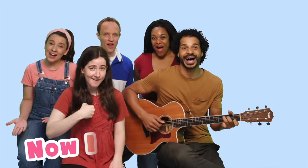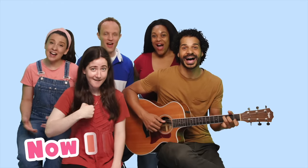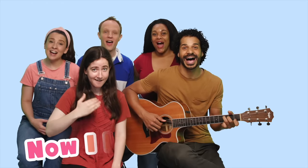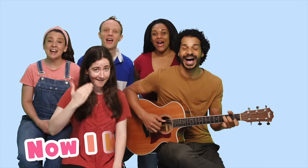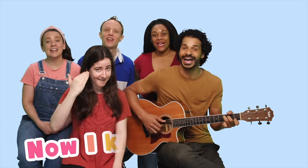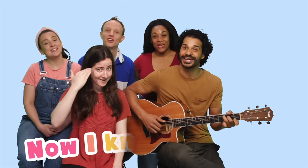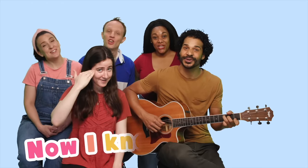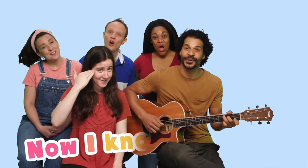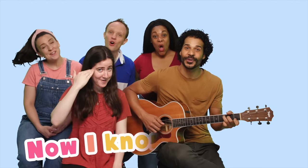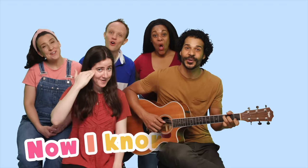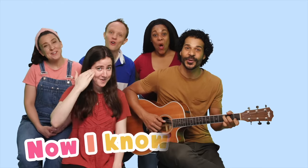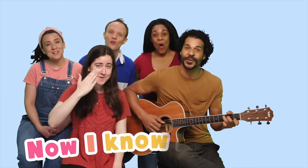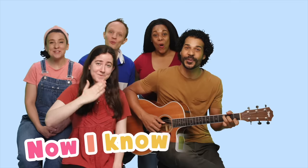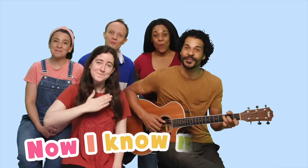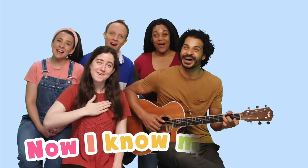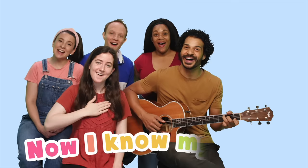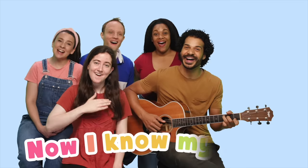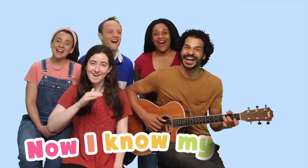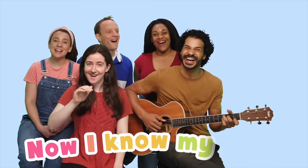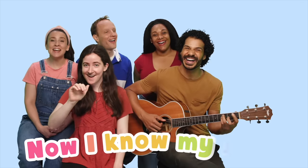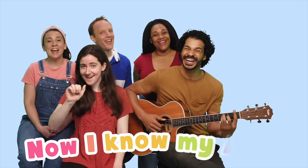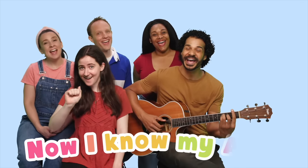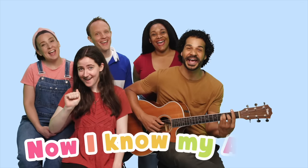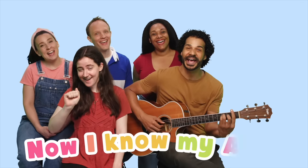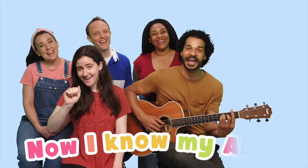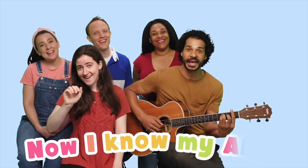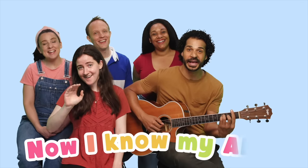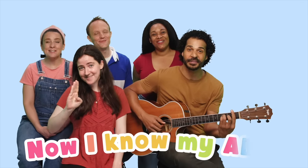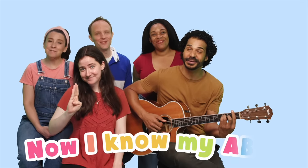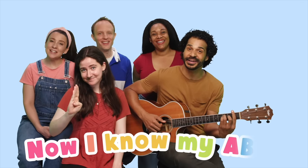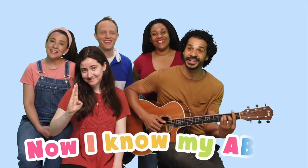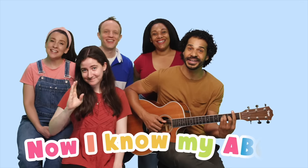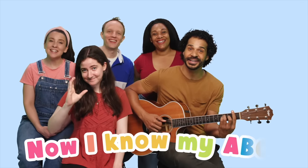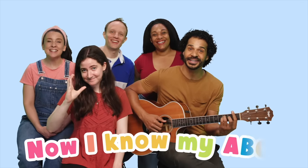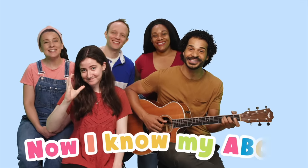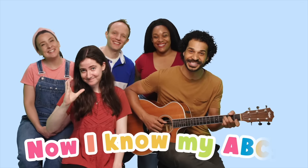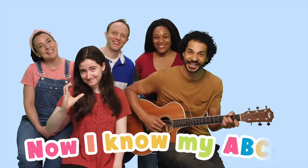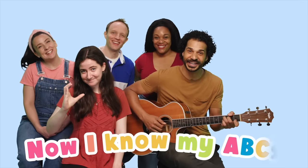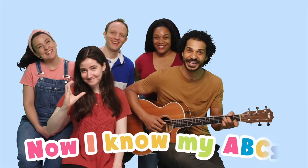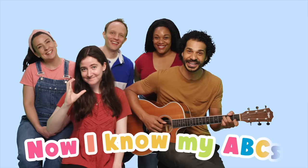Now I know my